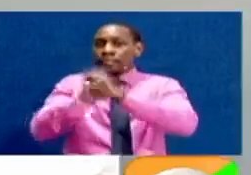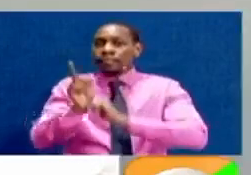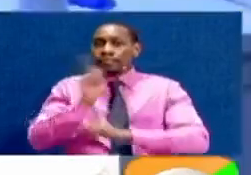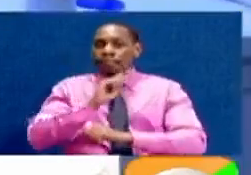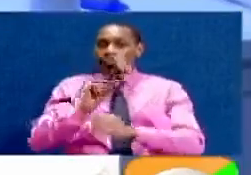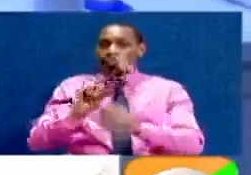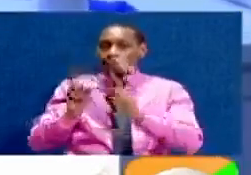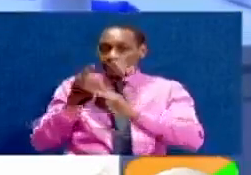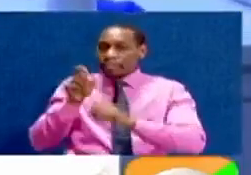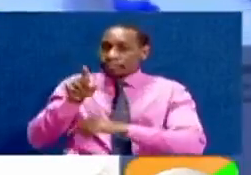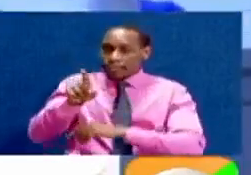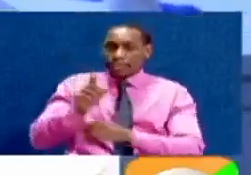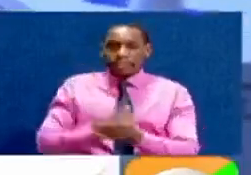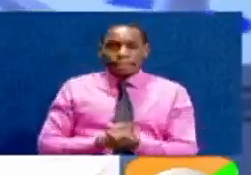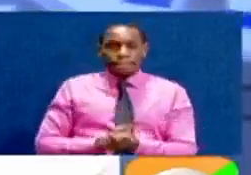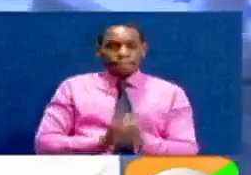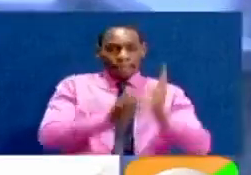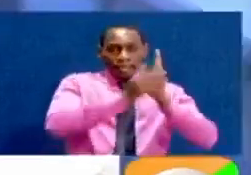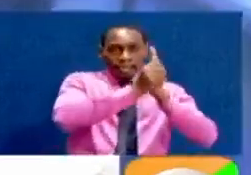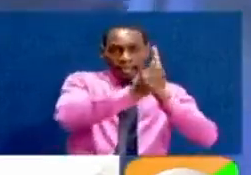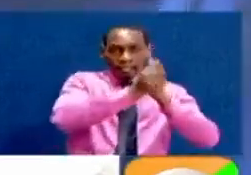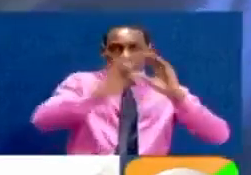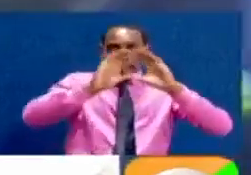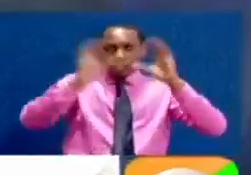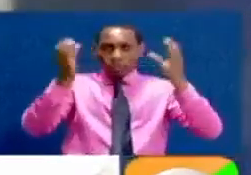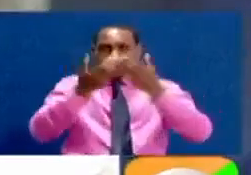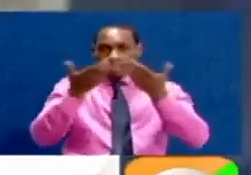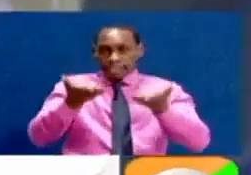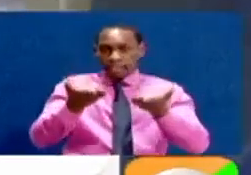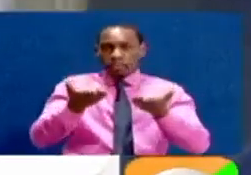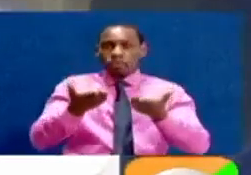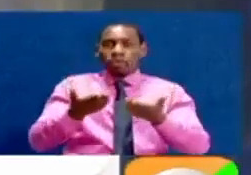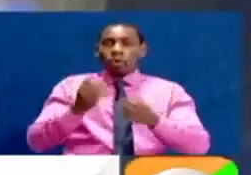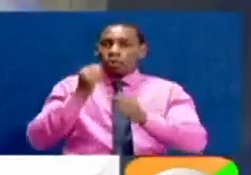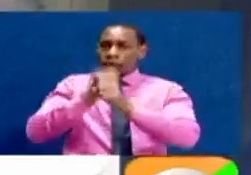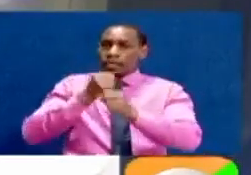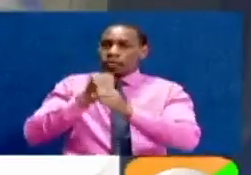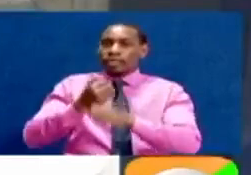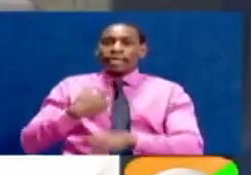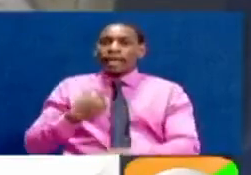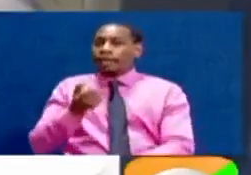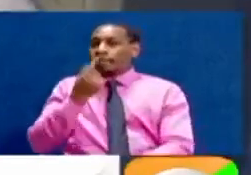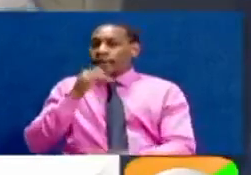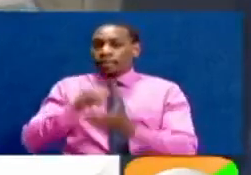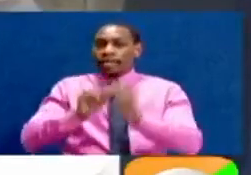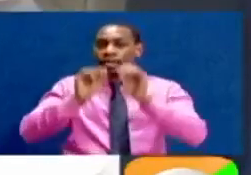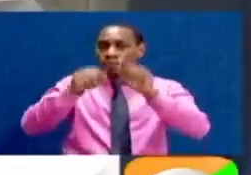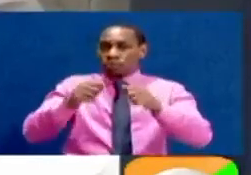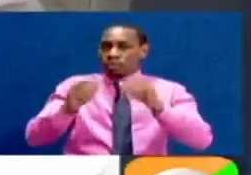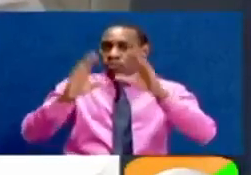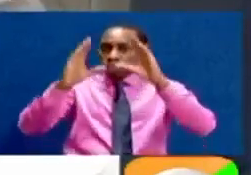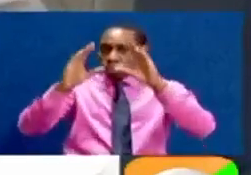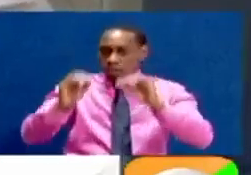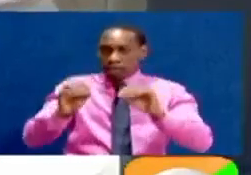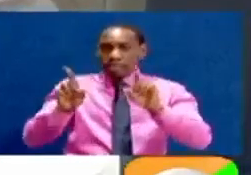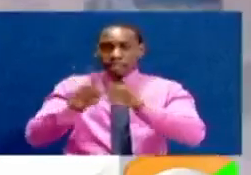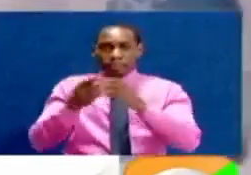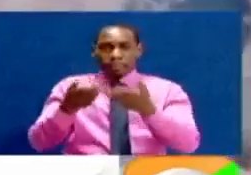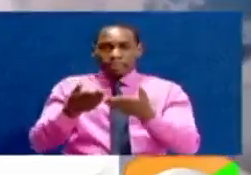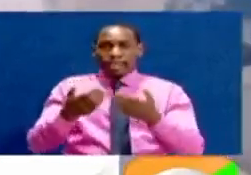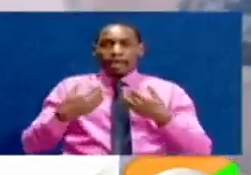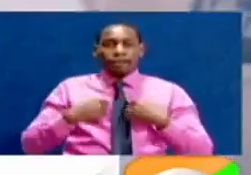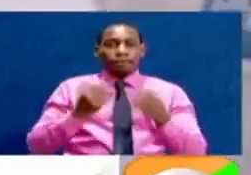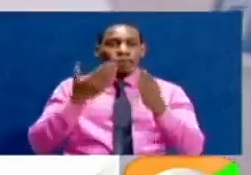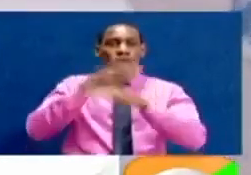one. Scientists around the world are currently racing to find a vaccine that is effective and safe. So far, there are more